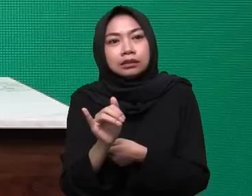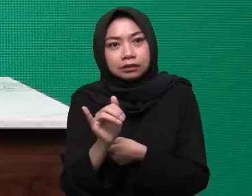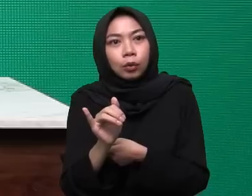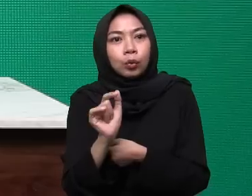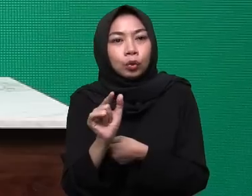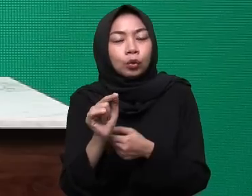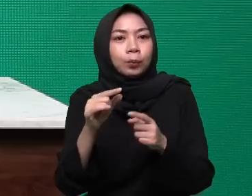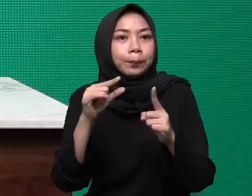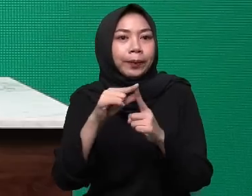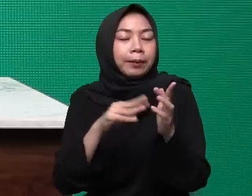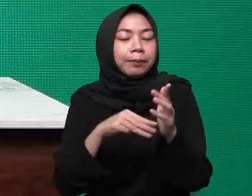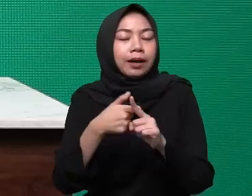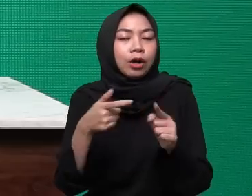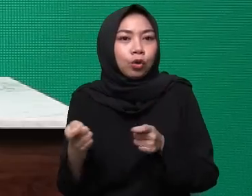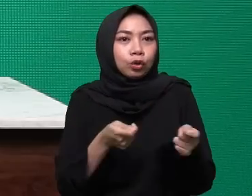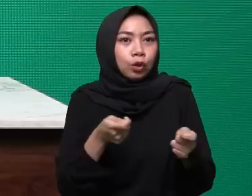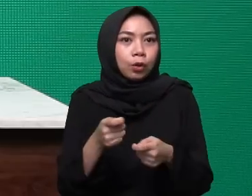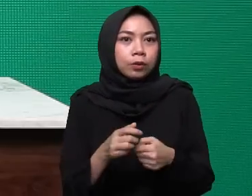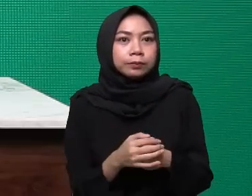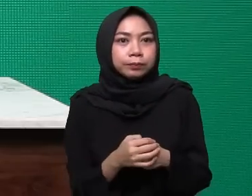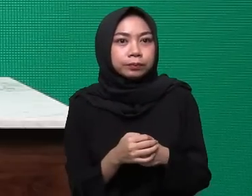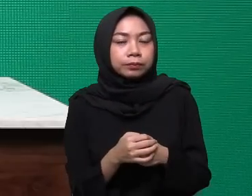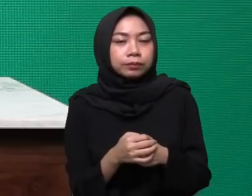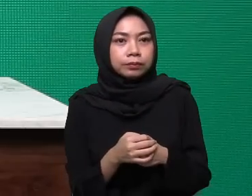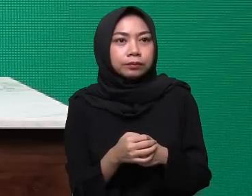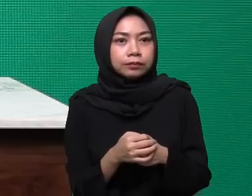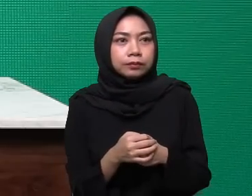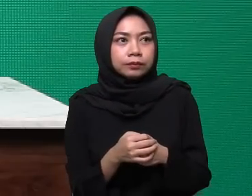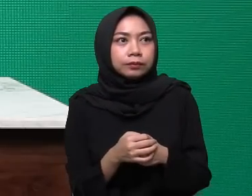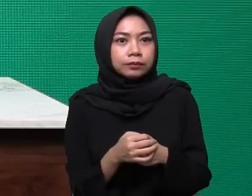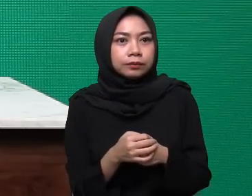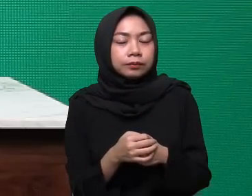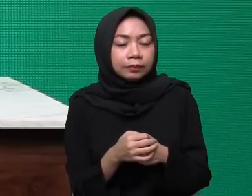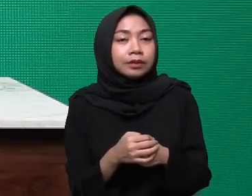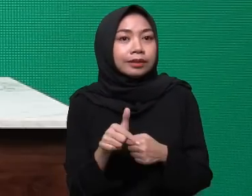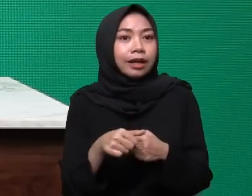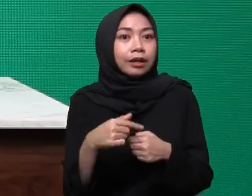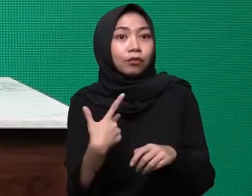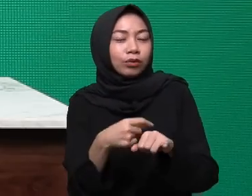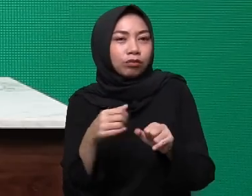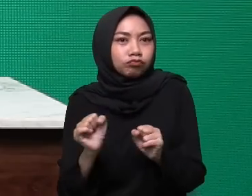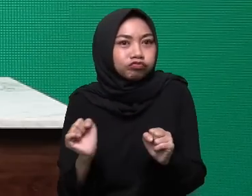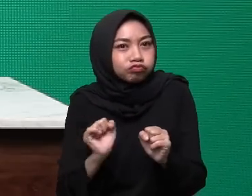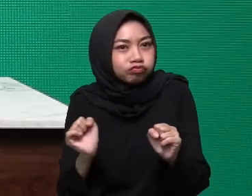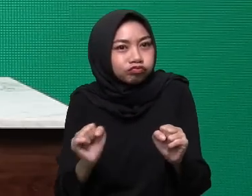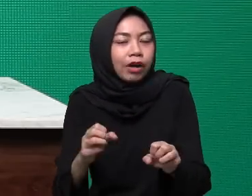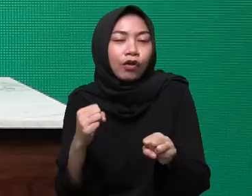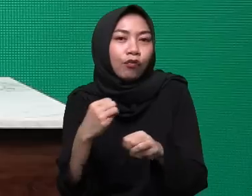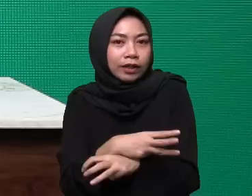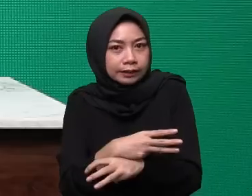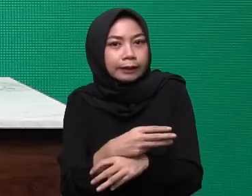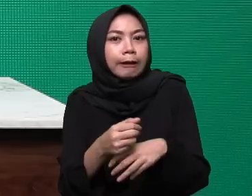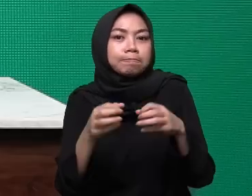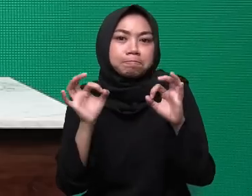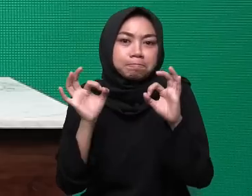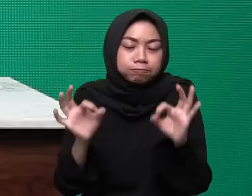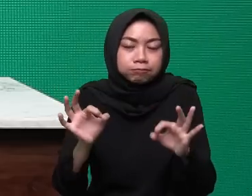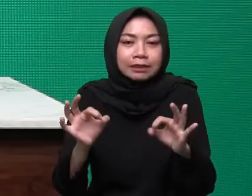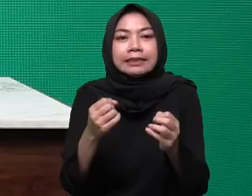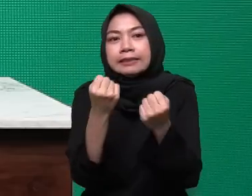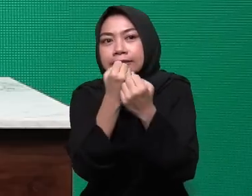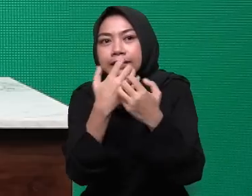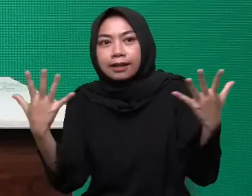control. And we also ensure that vaccination activities run efficiently and that all processes are clear